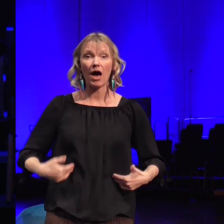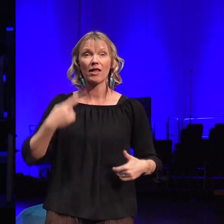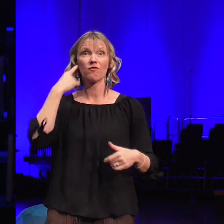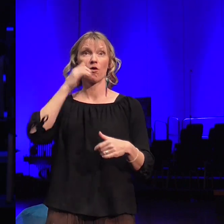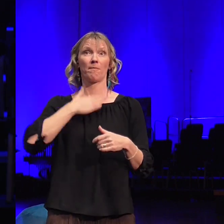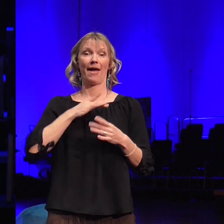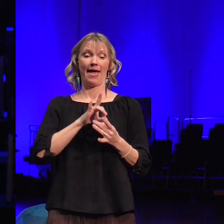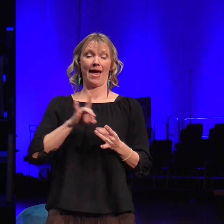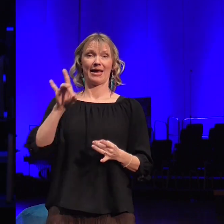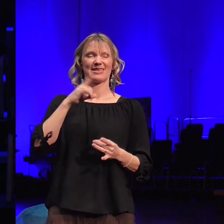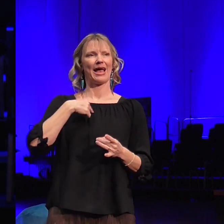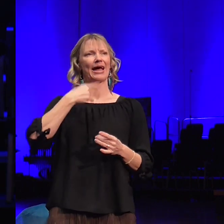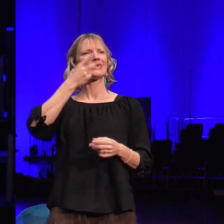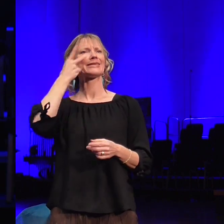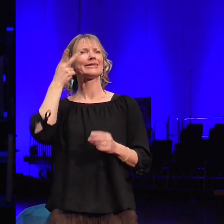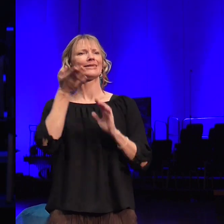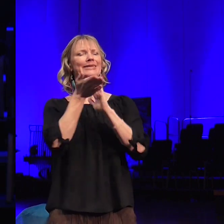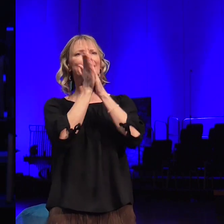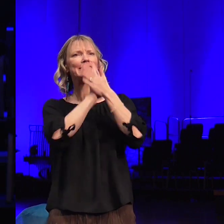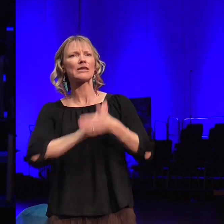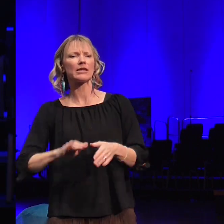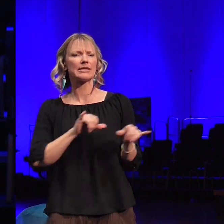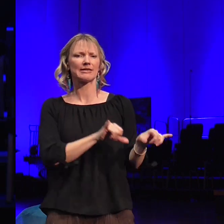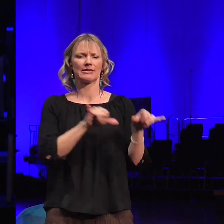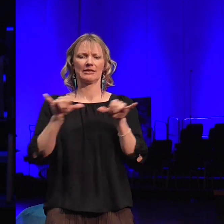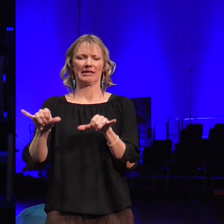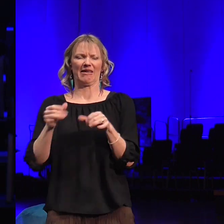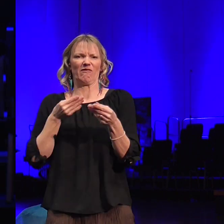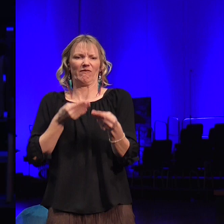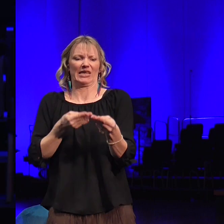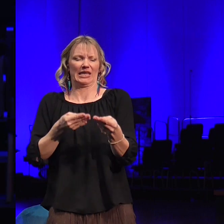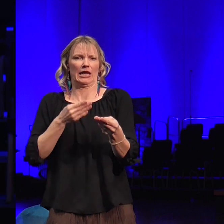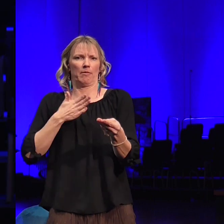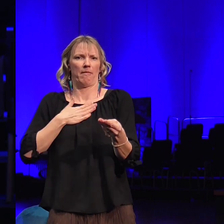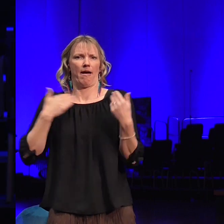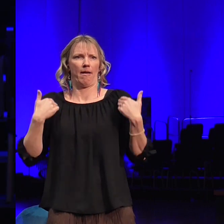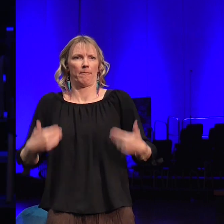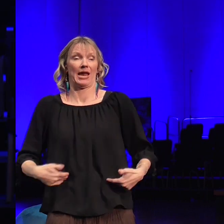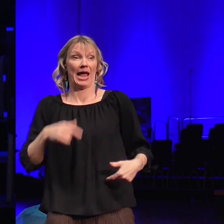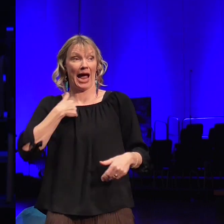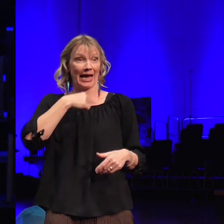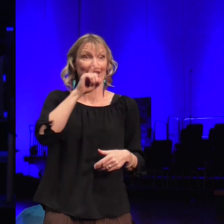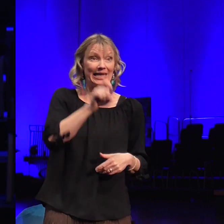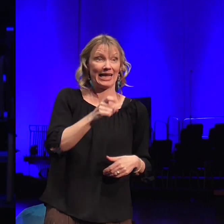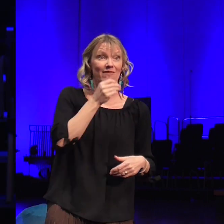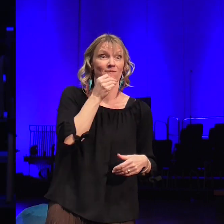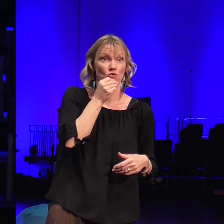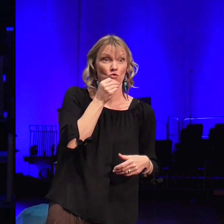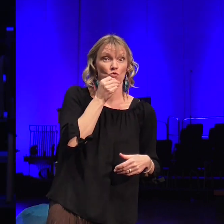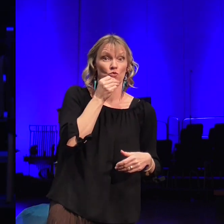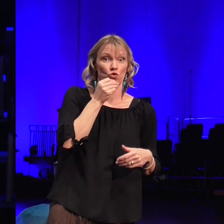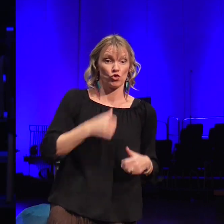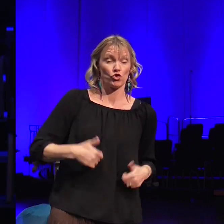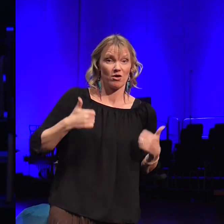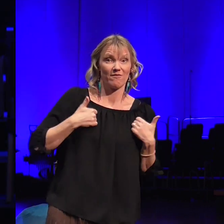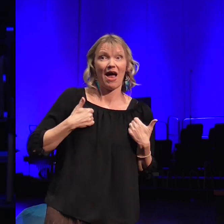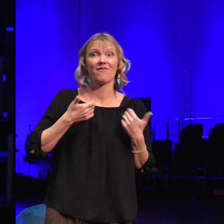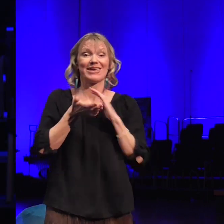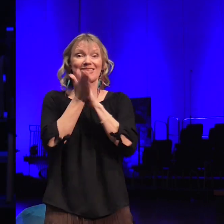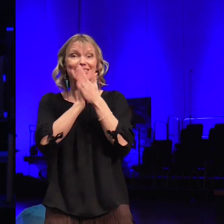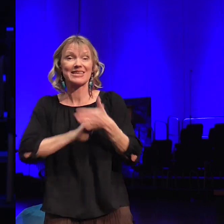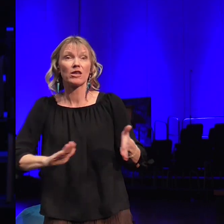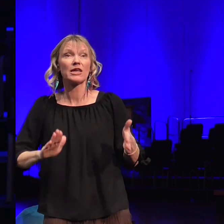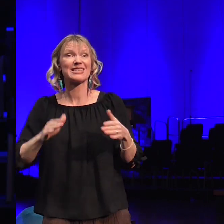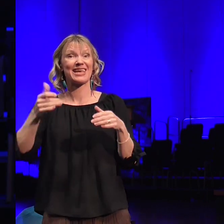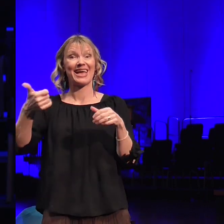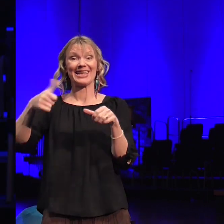that I see stillness like feeding my body, that I need food in order to survive. I see stillness as like putting gasoline